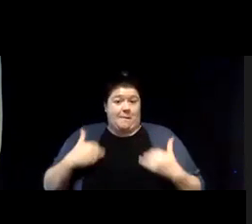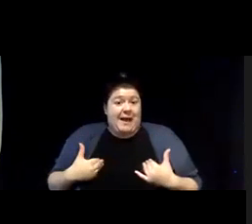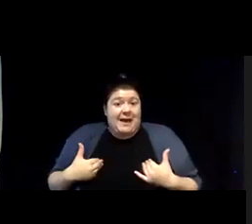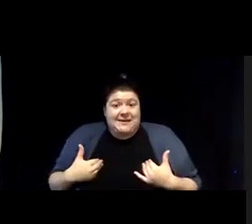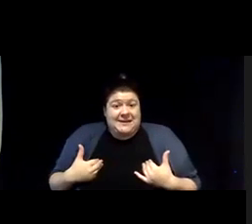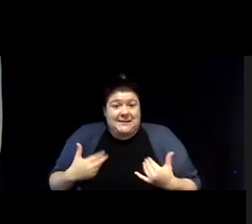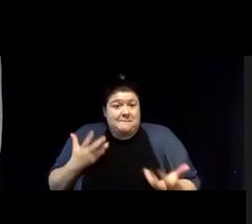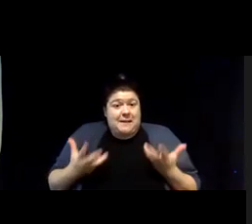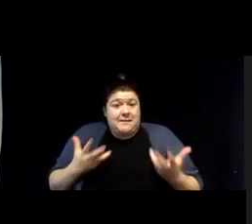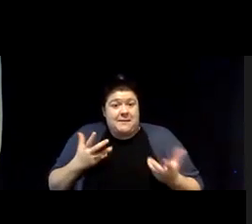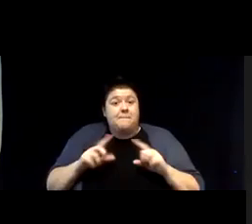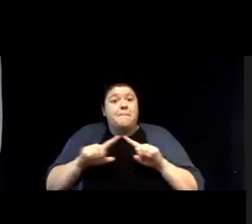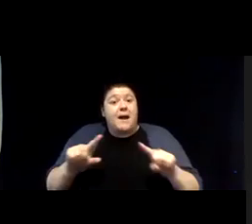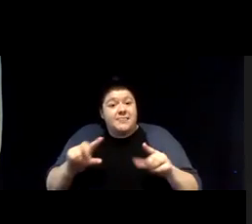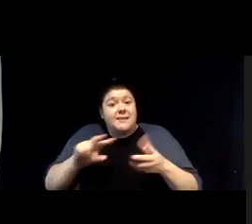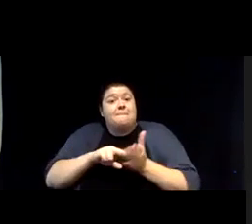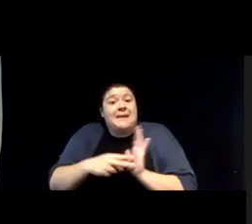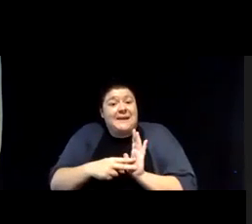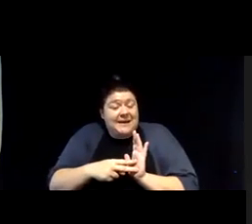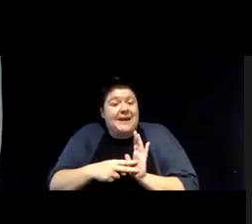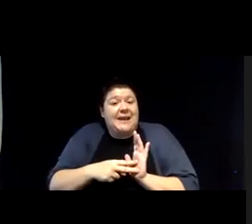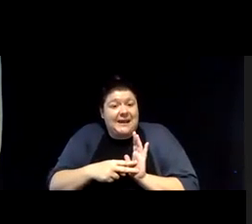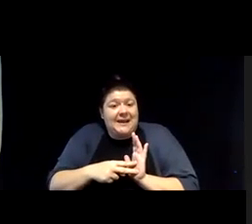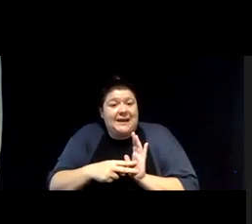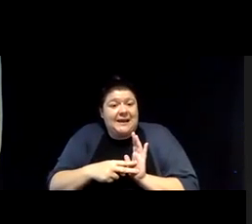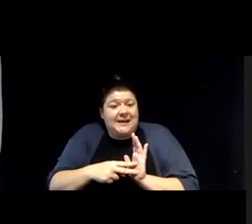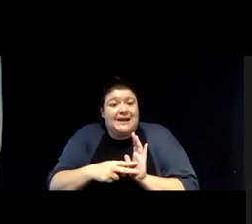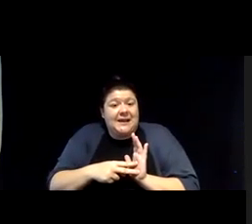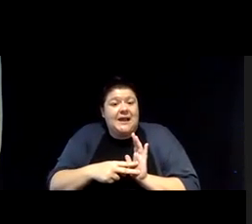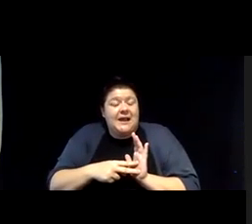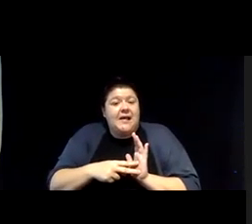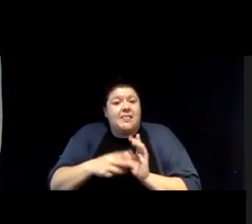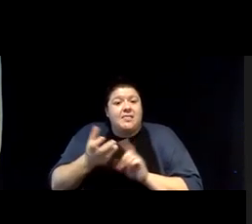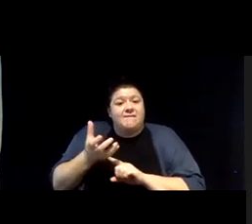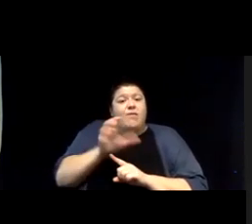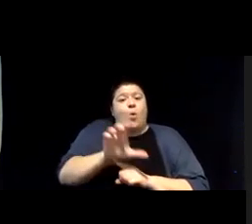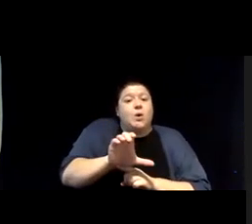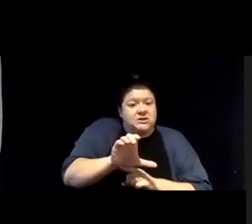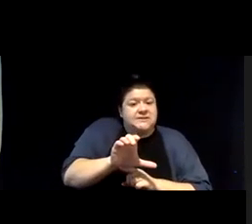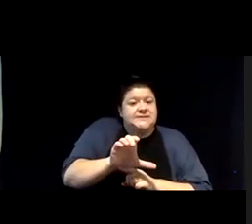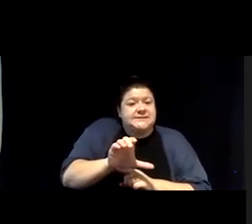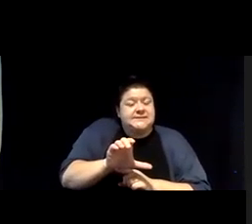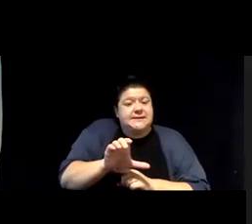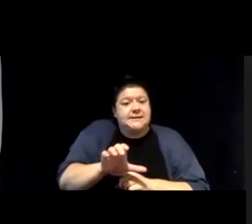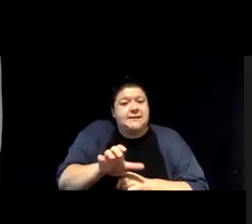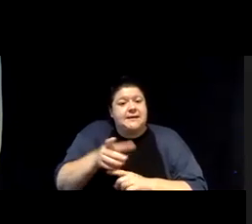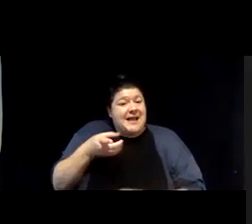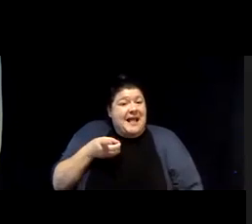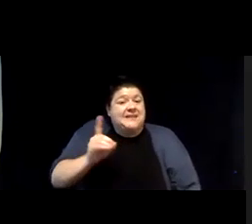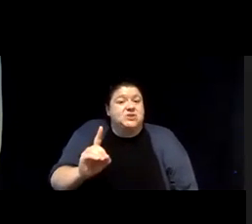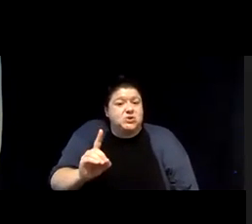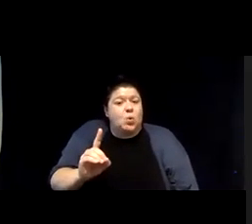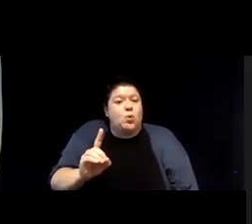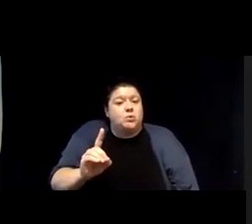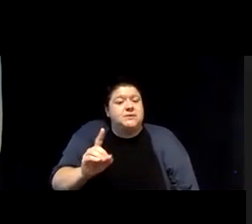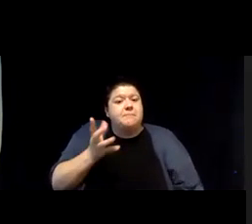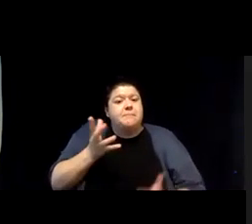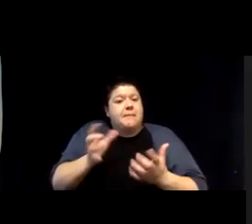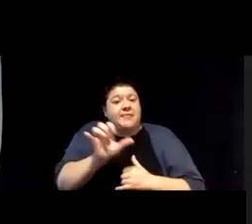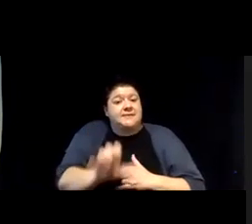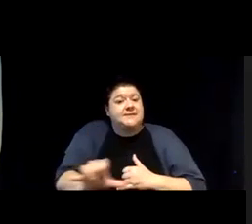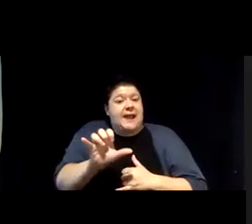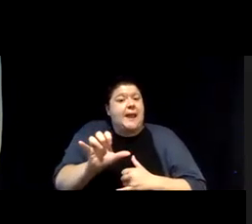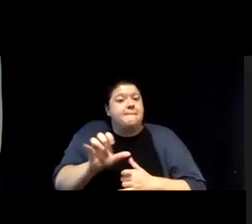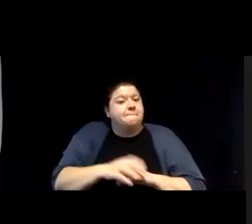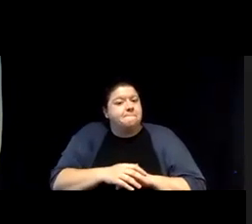it has the same force, it has the same insult inside that term. Okay,